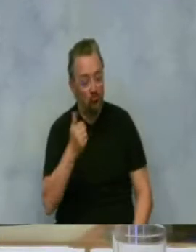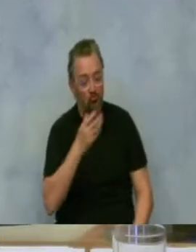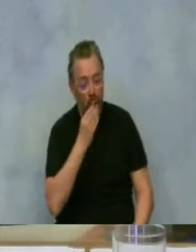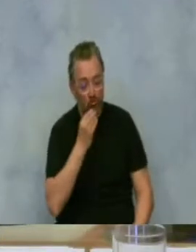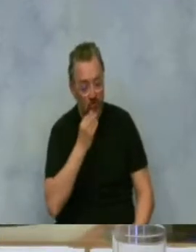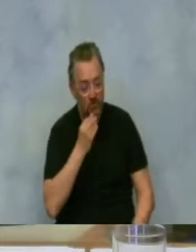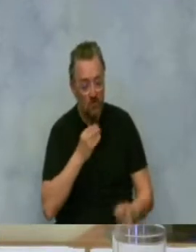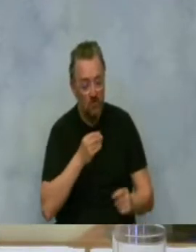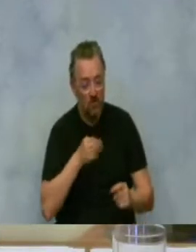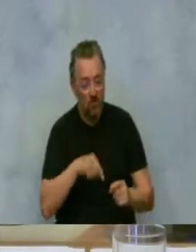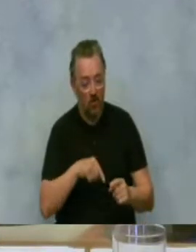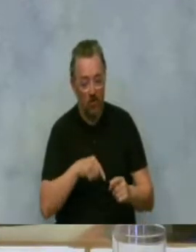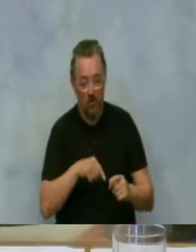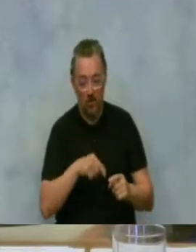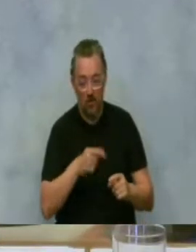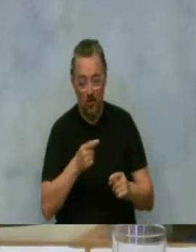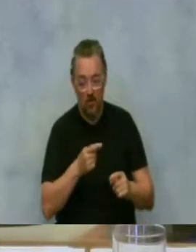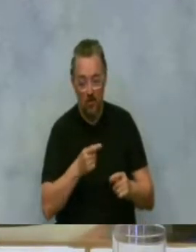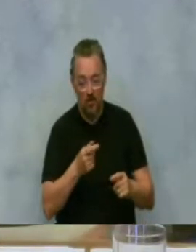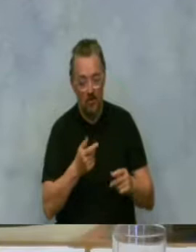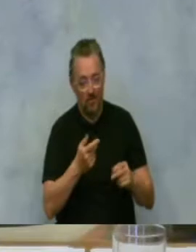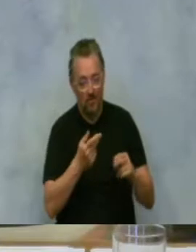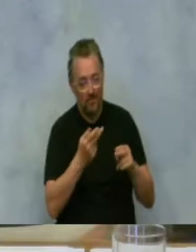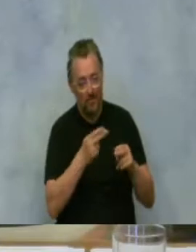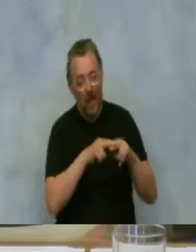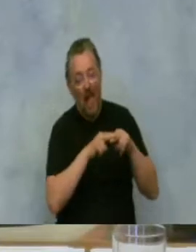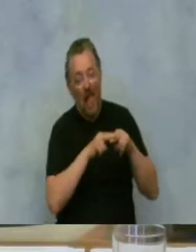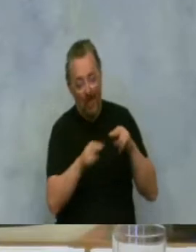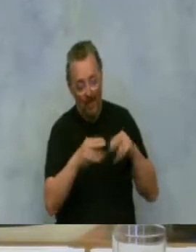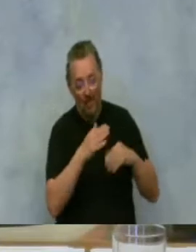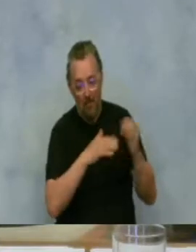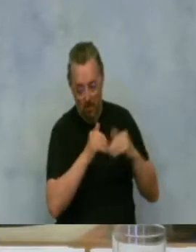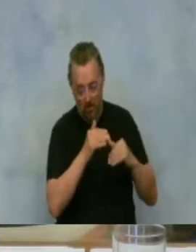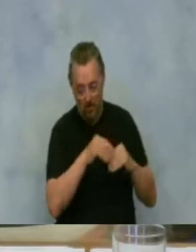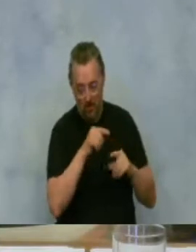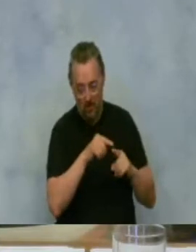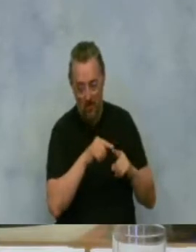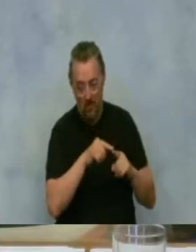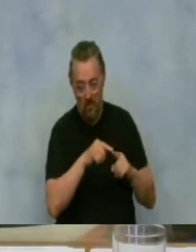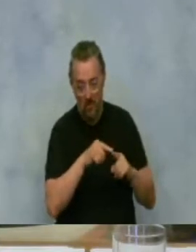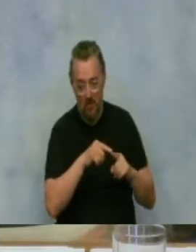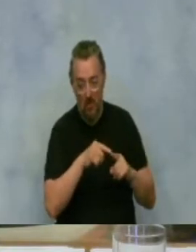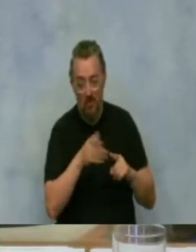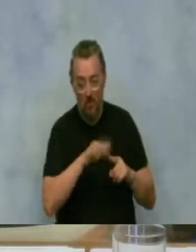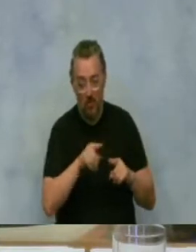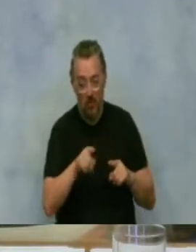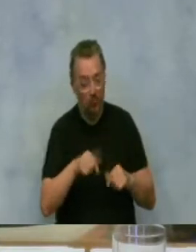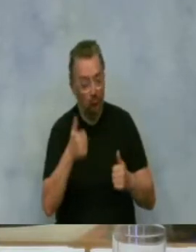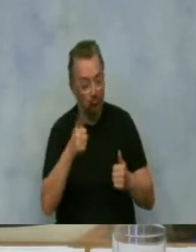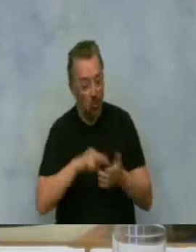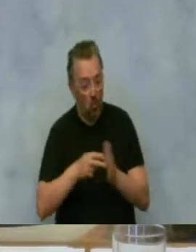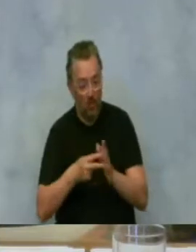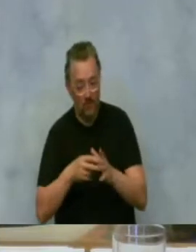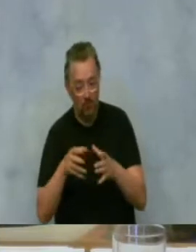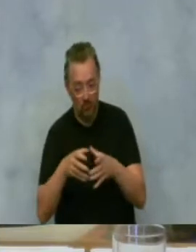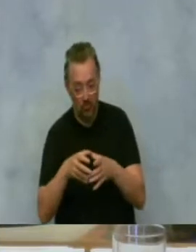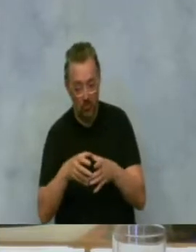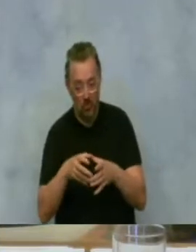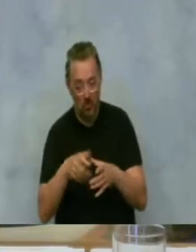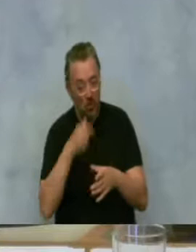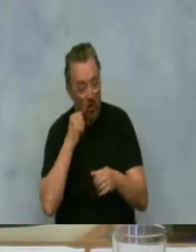of not a derelict building, but an empty building by a fine organisation that will